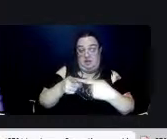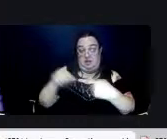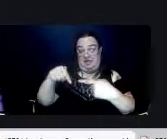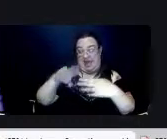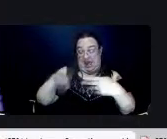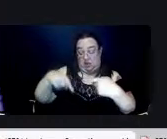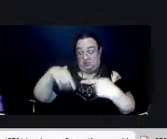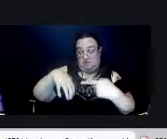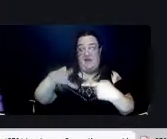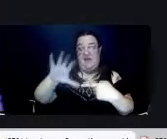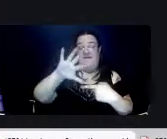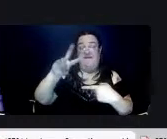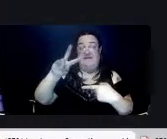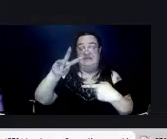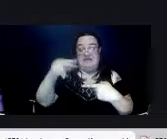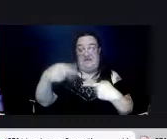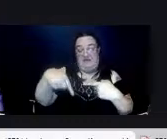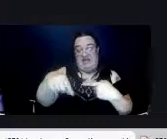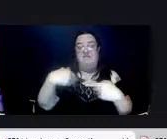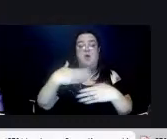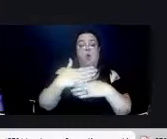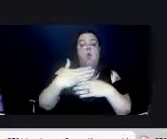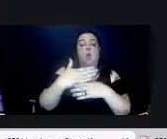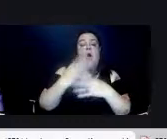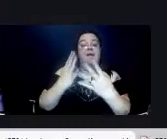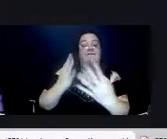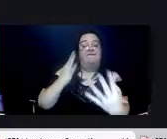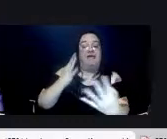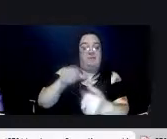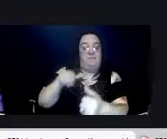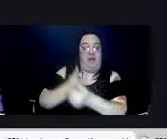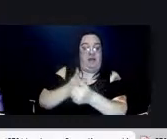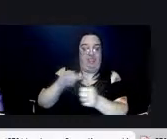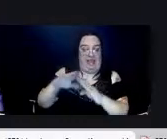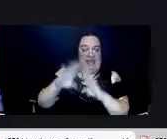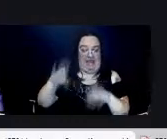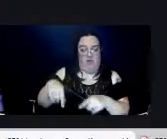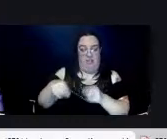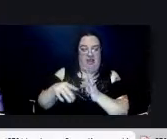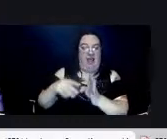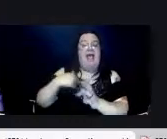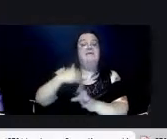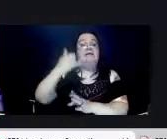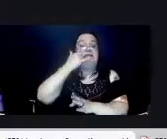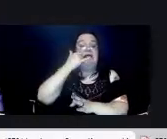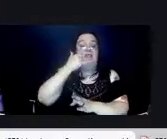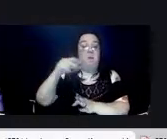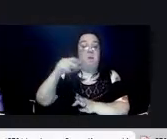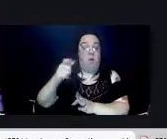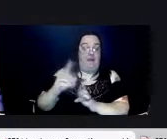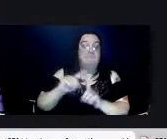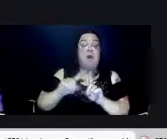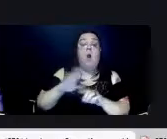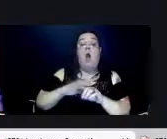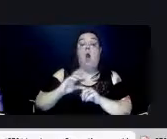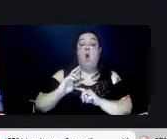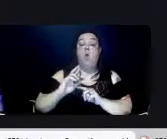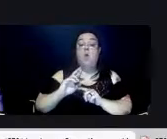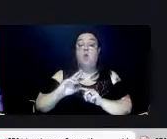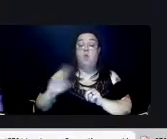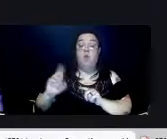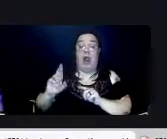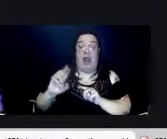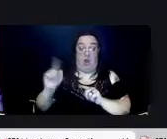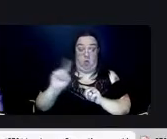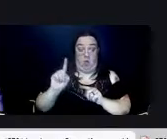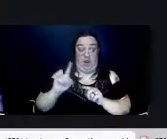the wooden fence behind the house there. There's a telephone pole as well, but on the right-hand side of where we've drawn the fence,